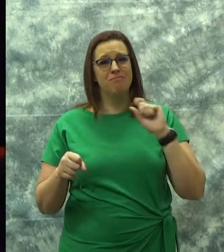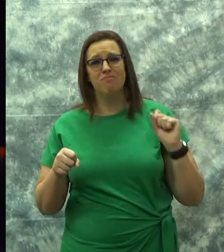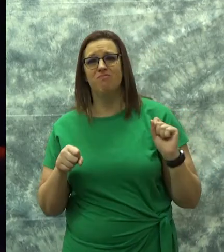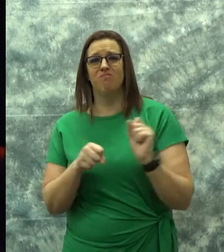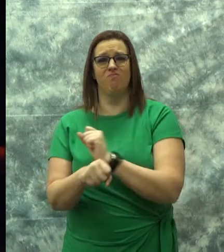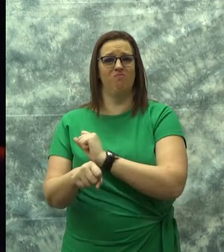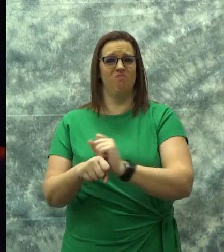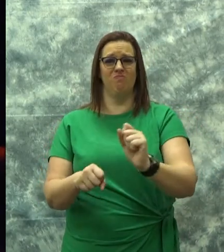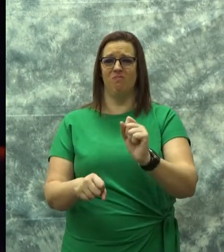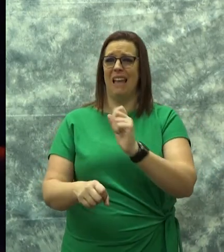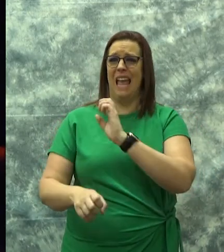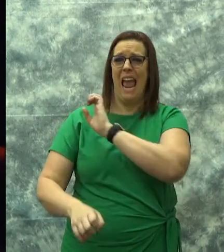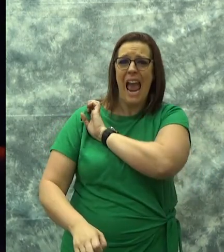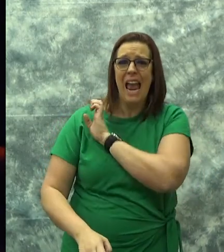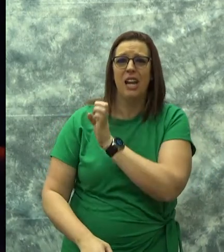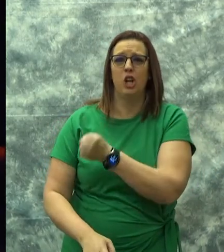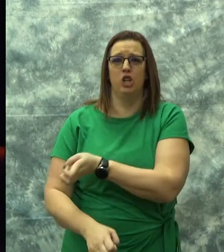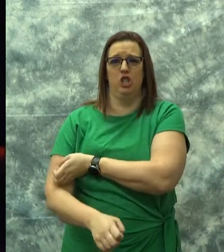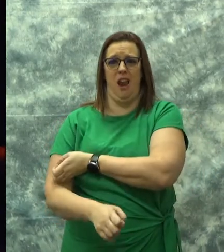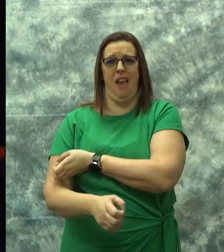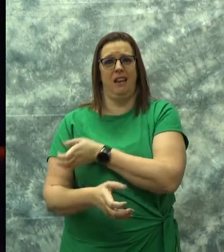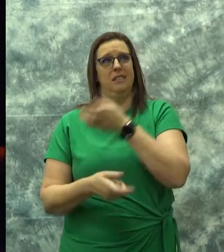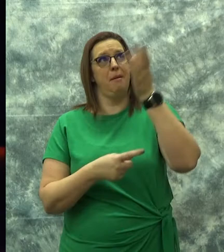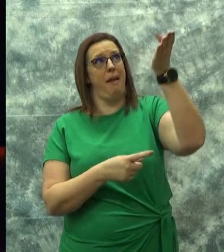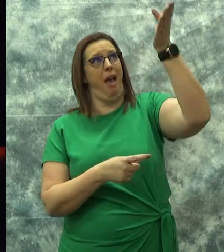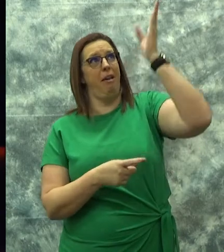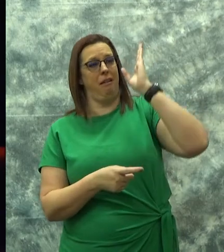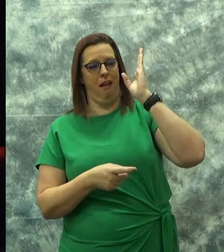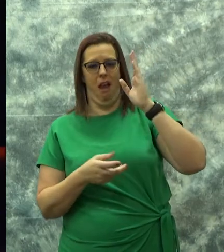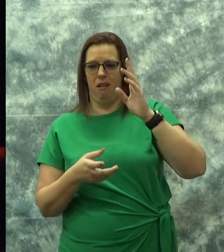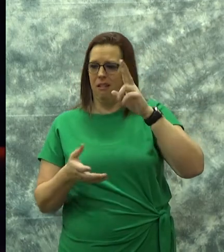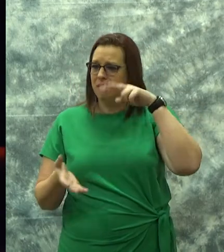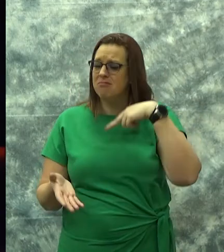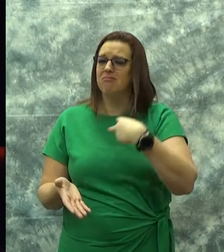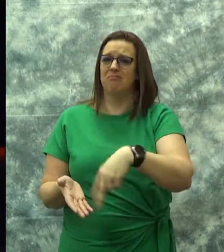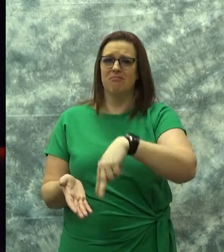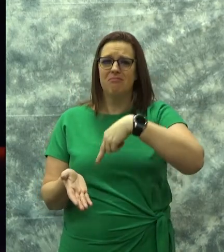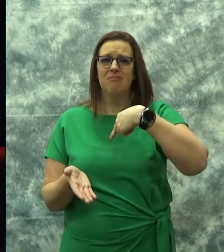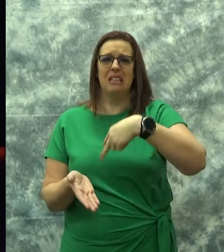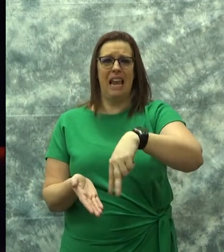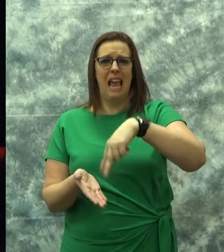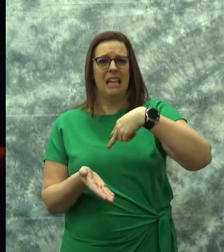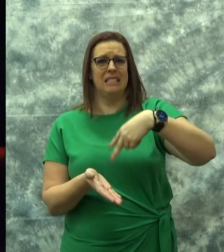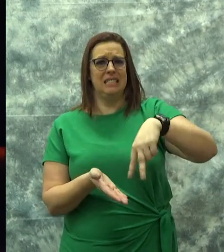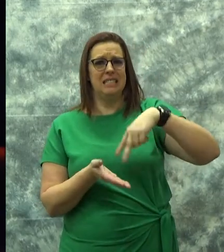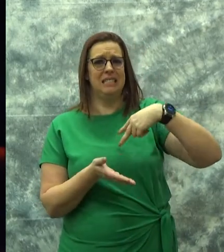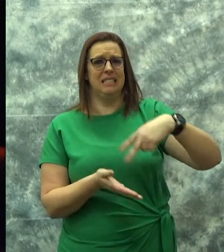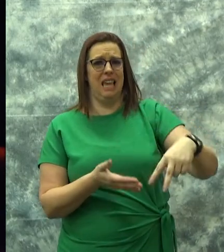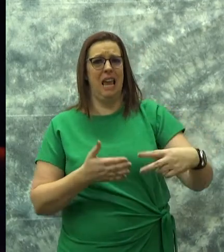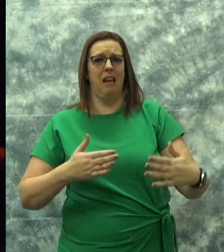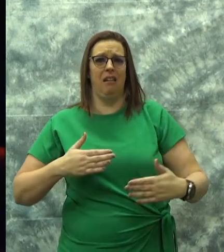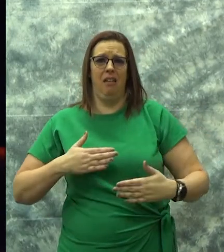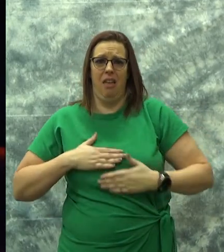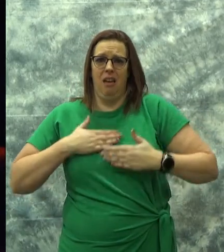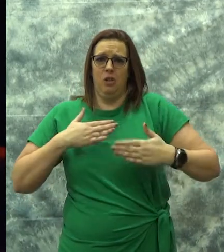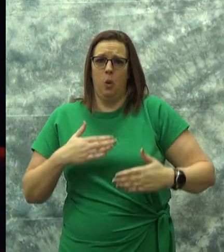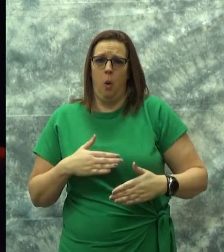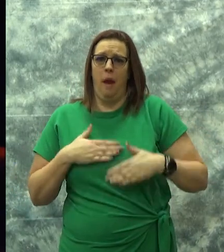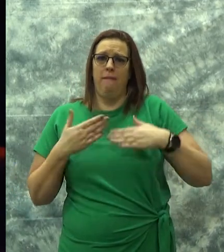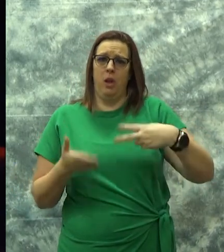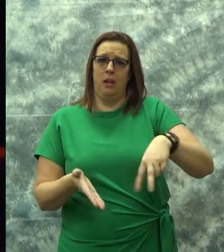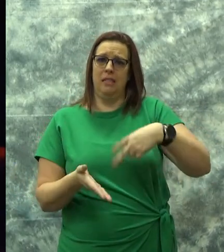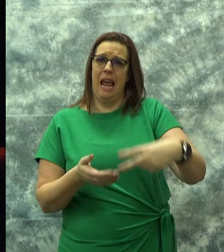absolutely energized by the divine, dancing the dance, the joyful dance of